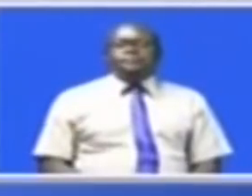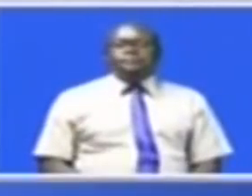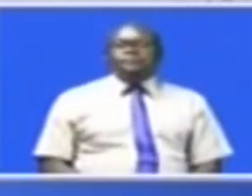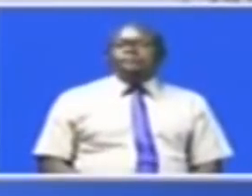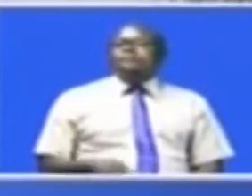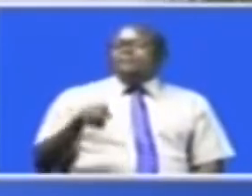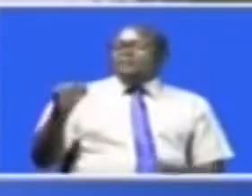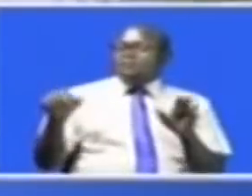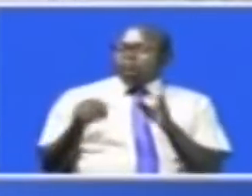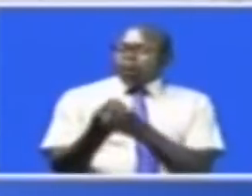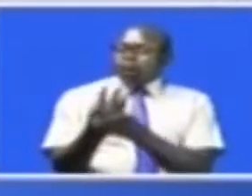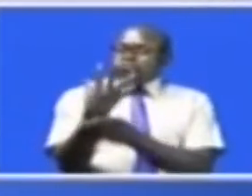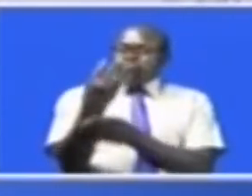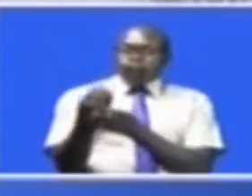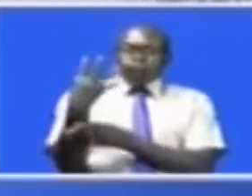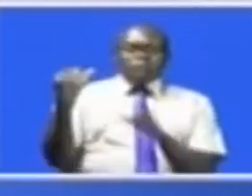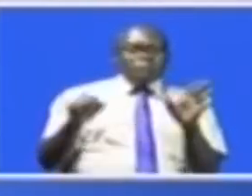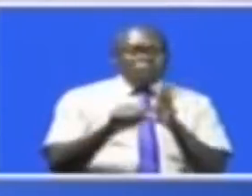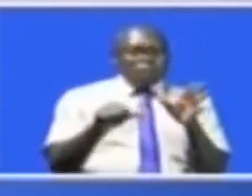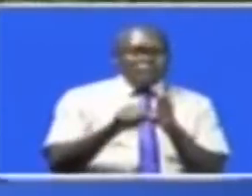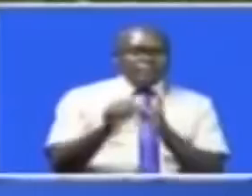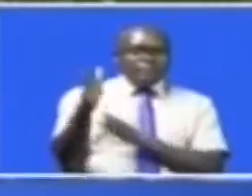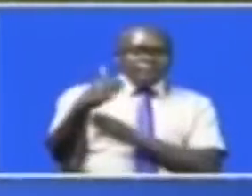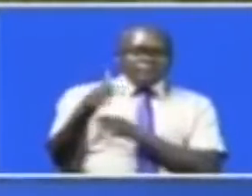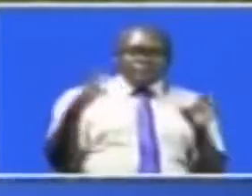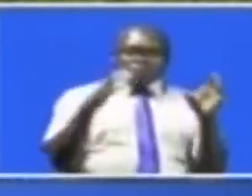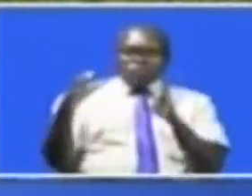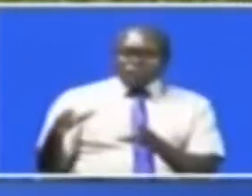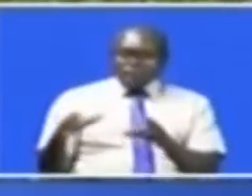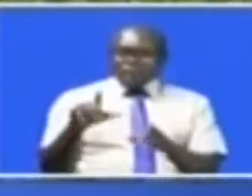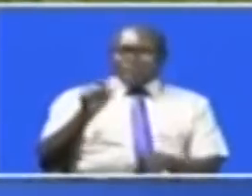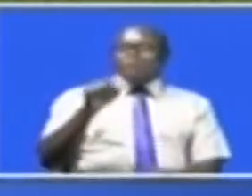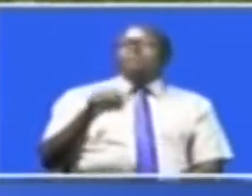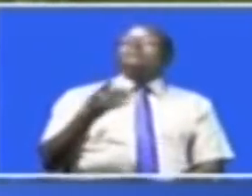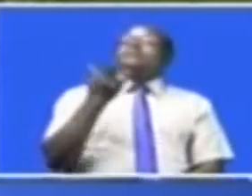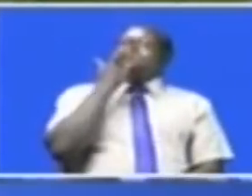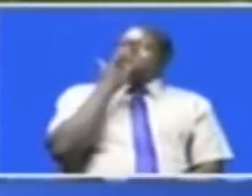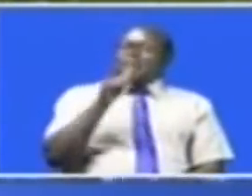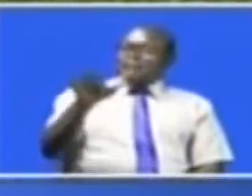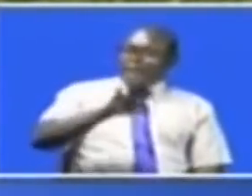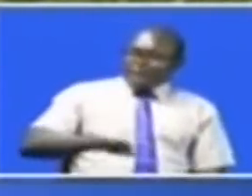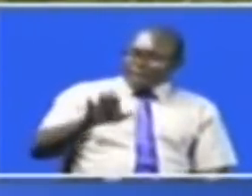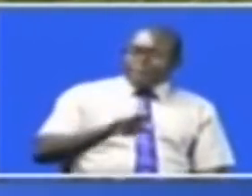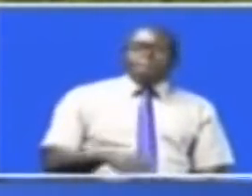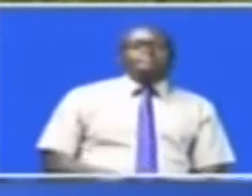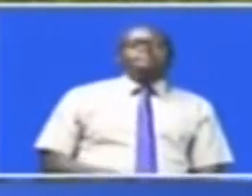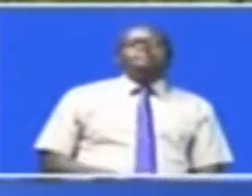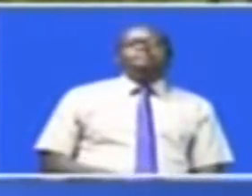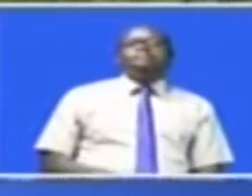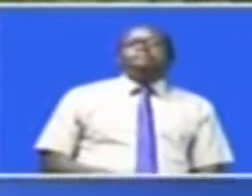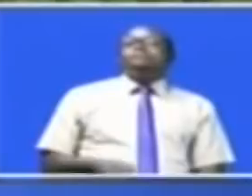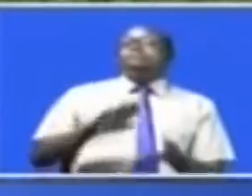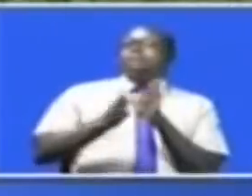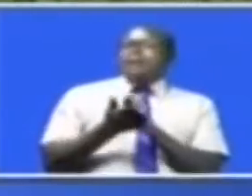This hyacinth has become a nightmare for the fishing community around Lake Victoria. Gradually but steadily, it